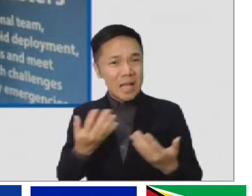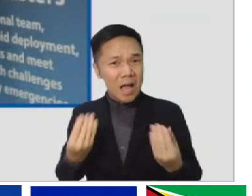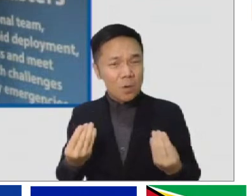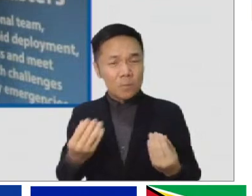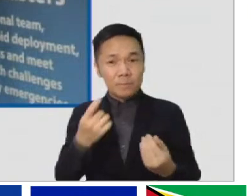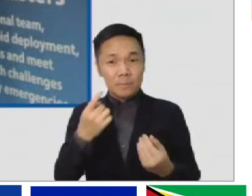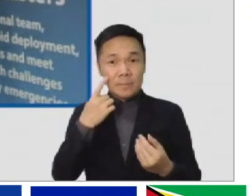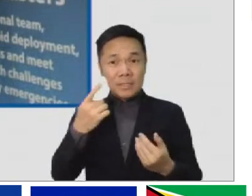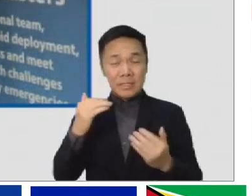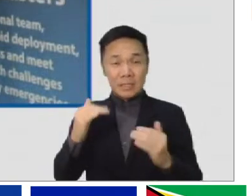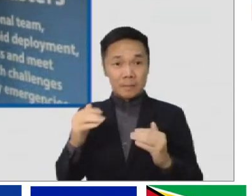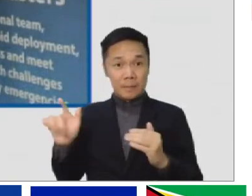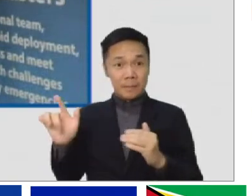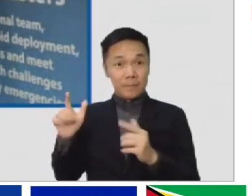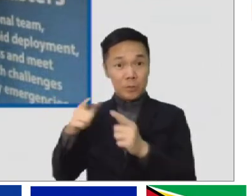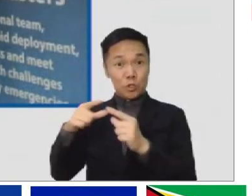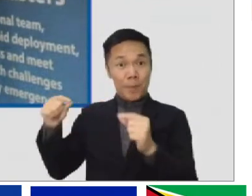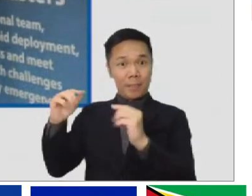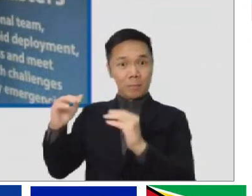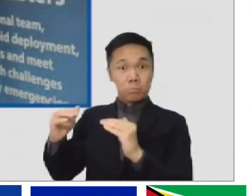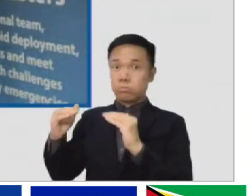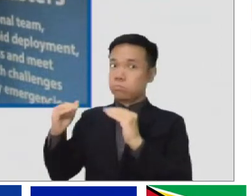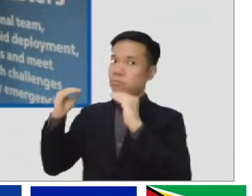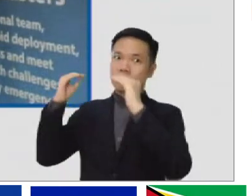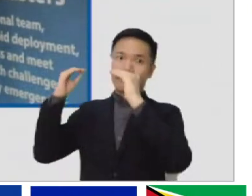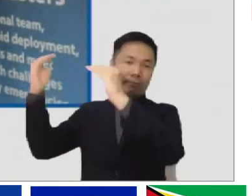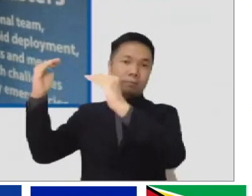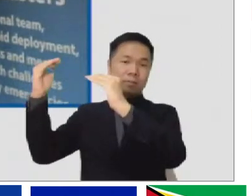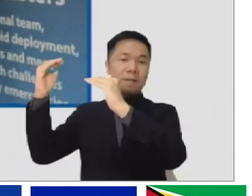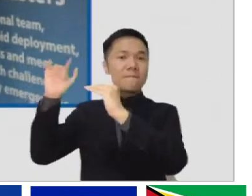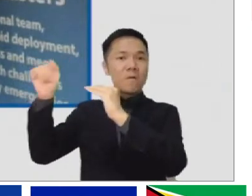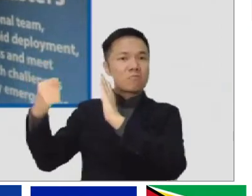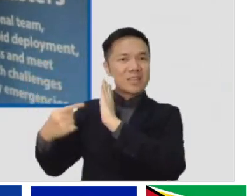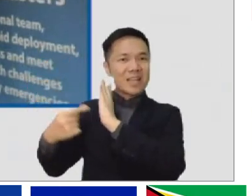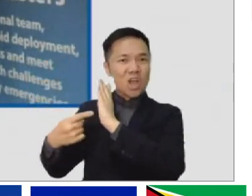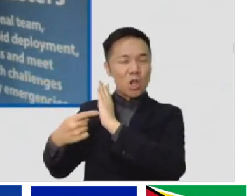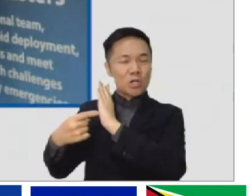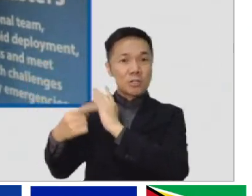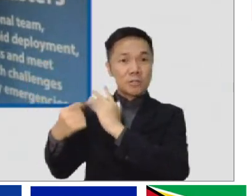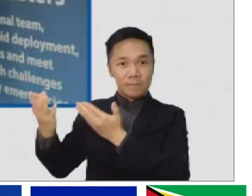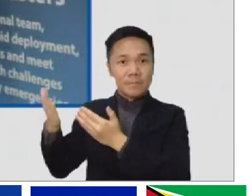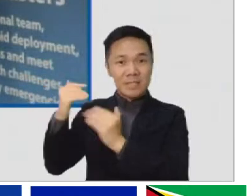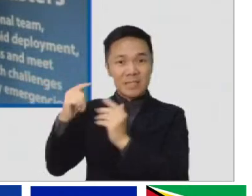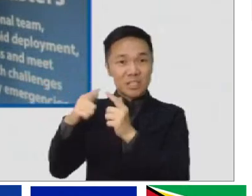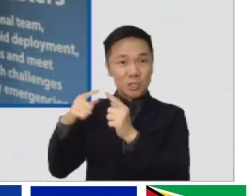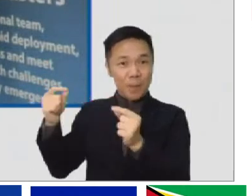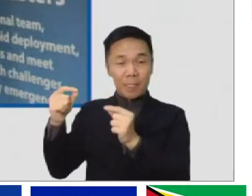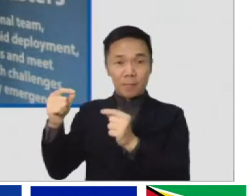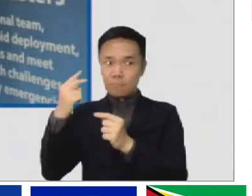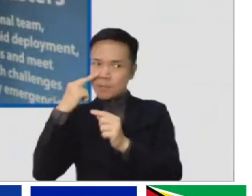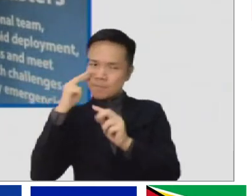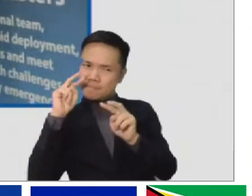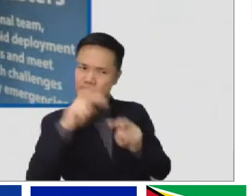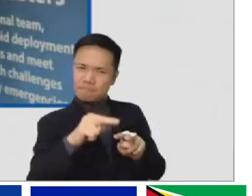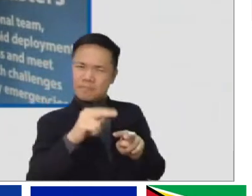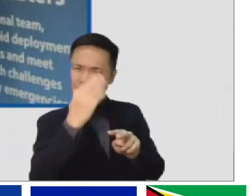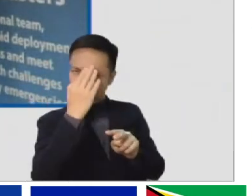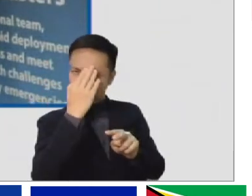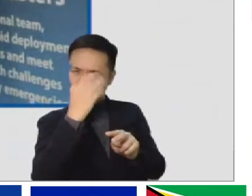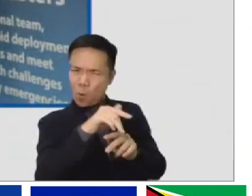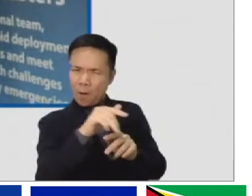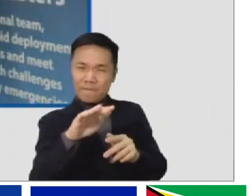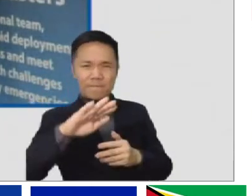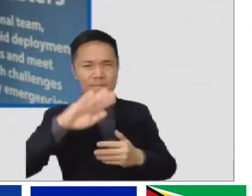the world in the capacity to detect new virus or